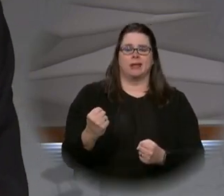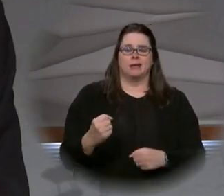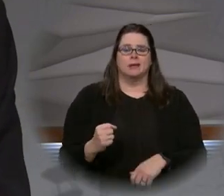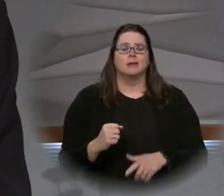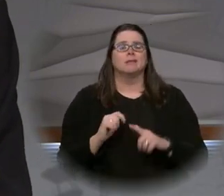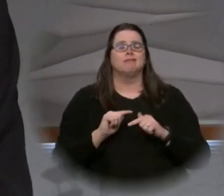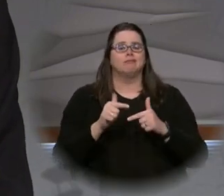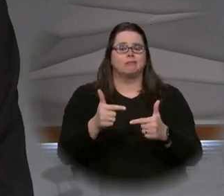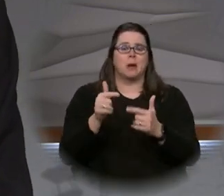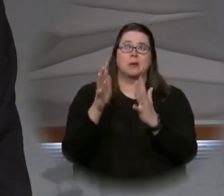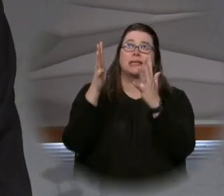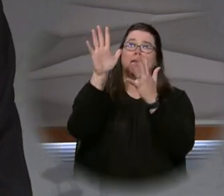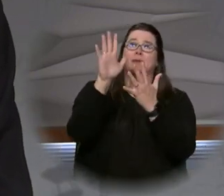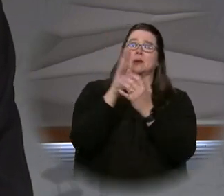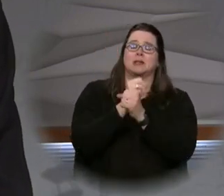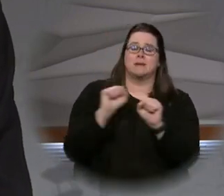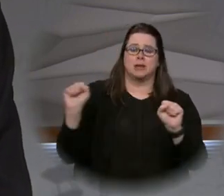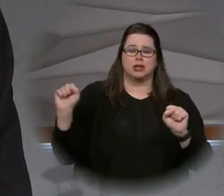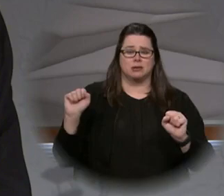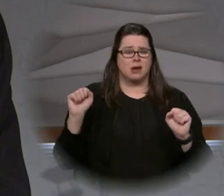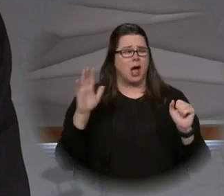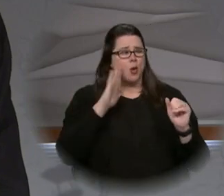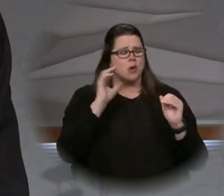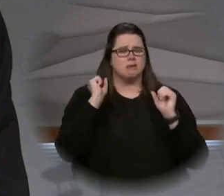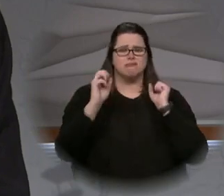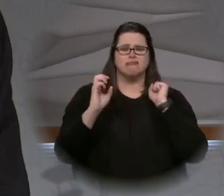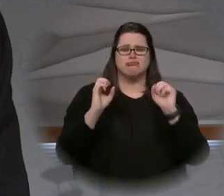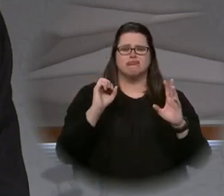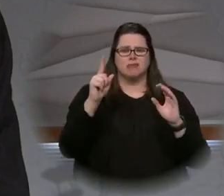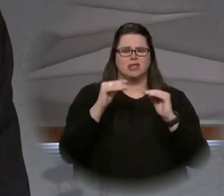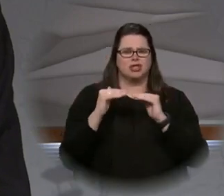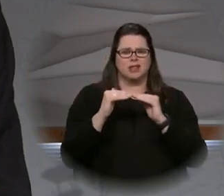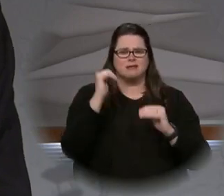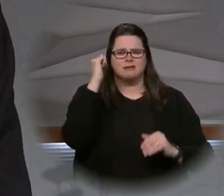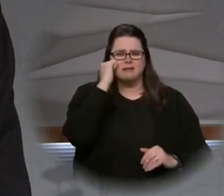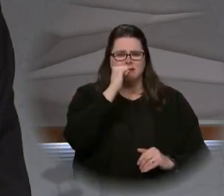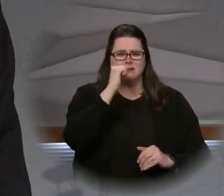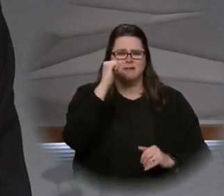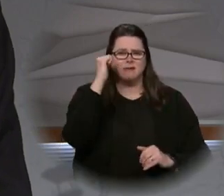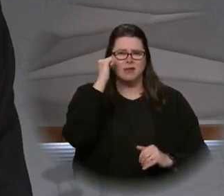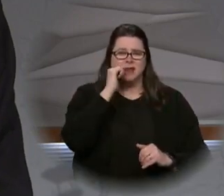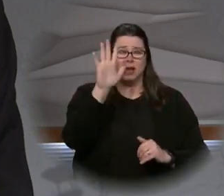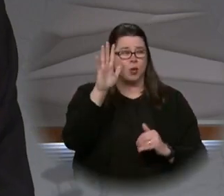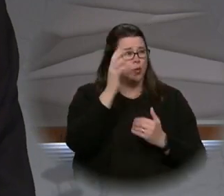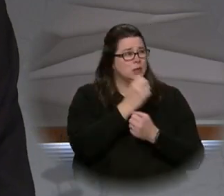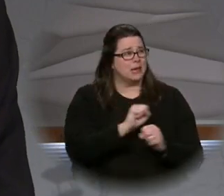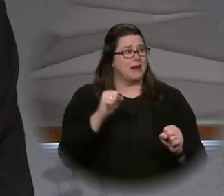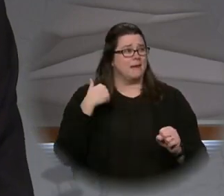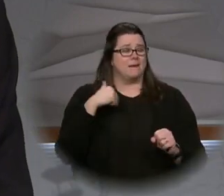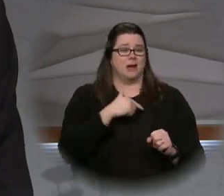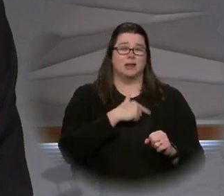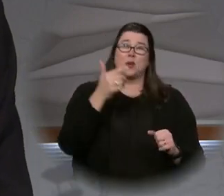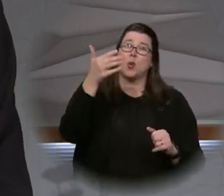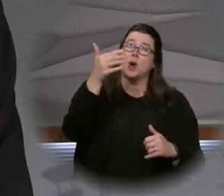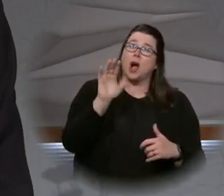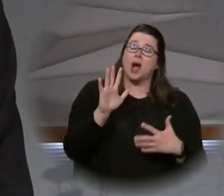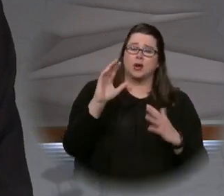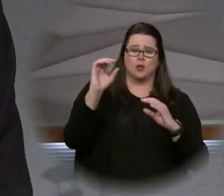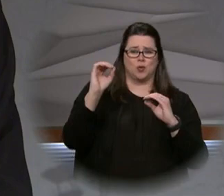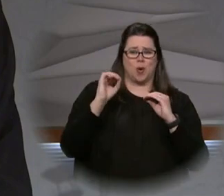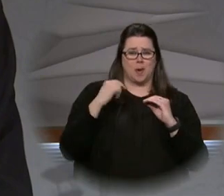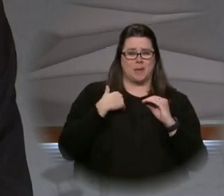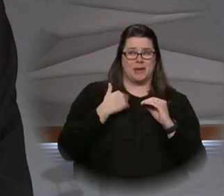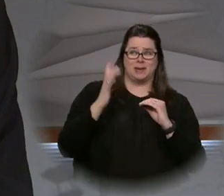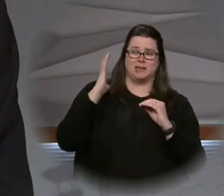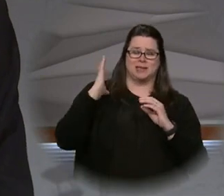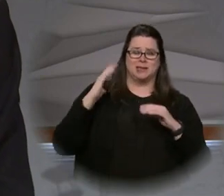I will sing of your salvation. My mouth shall declare your justice, day by day your salvation. O God, you have taught me from